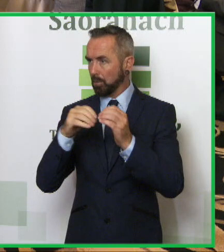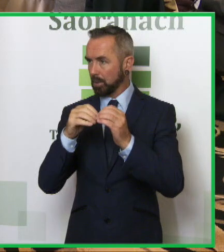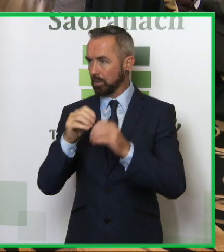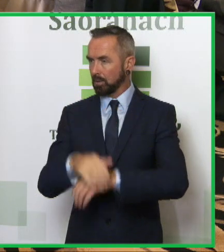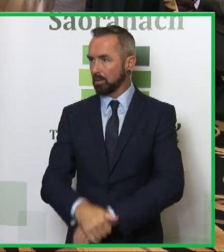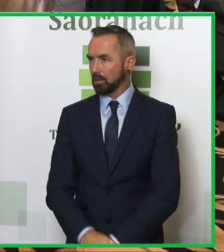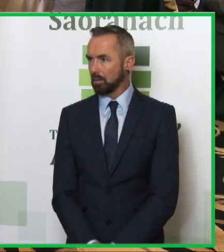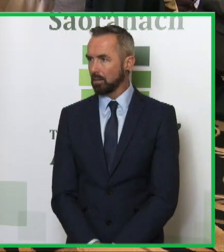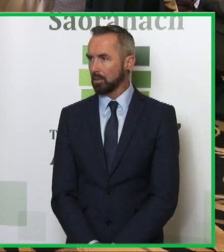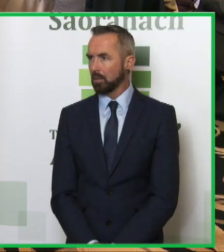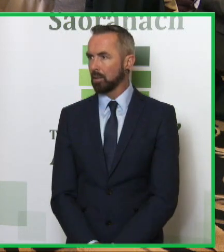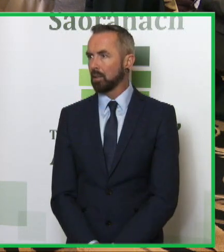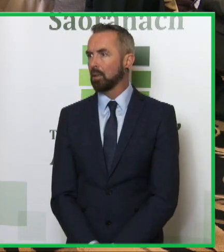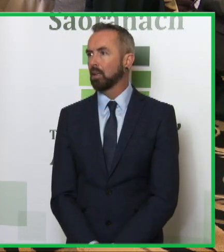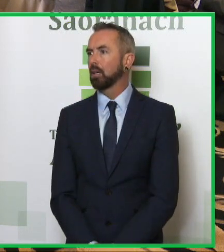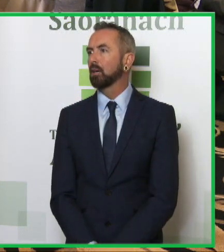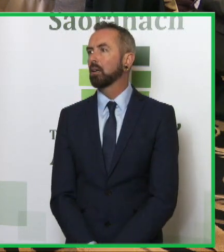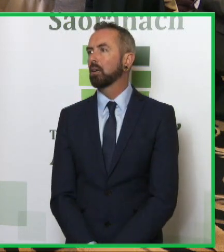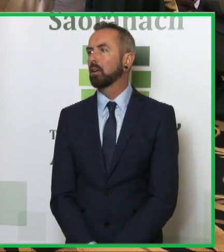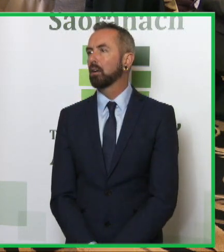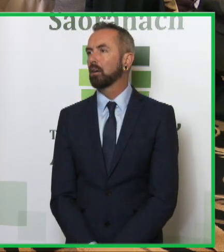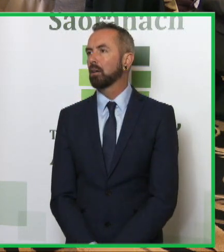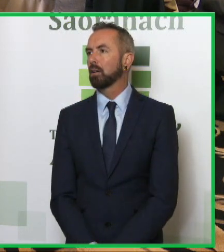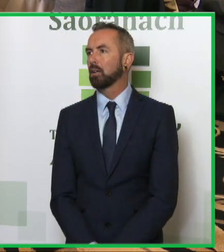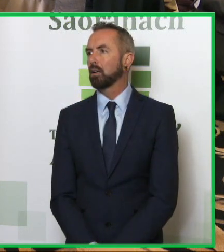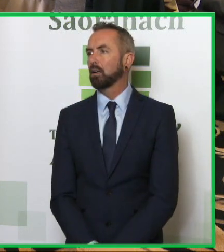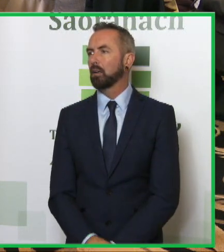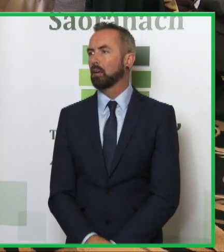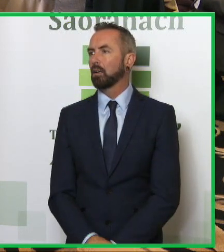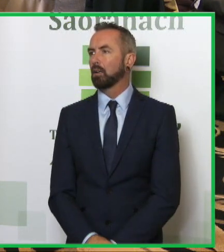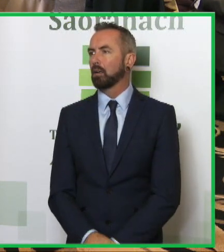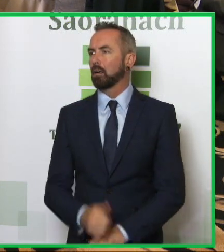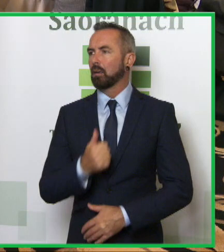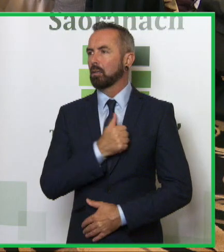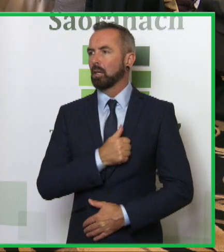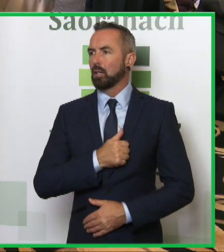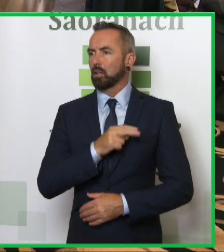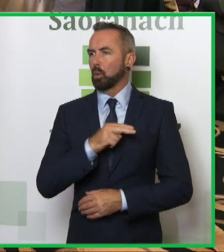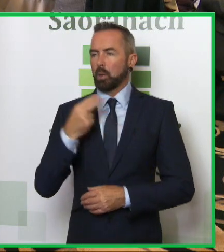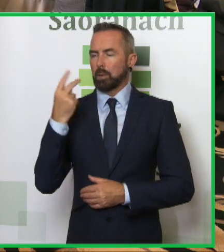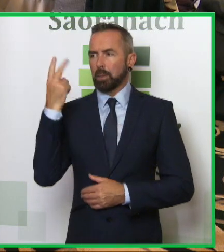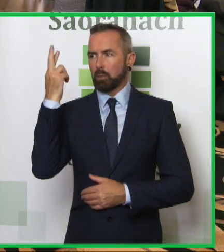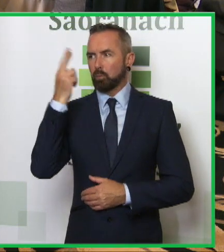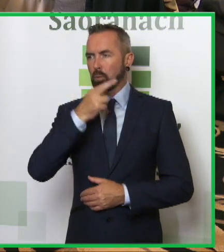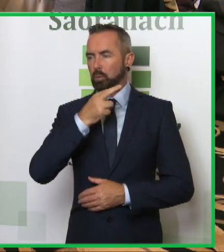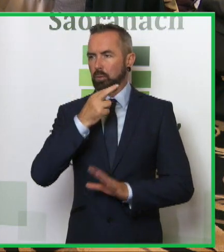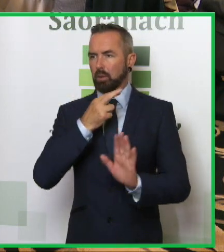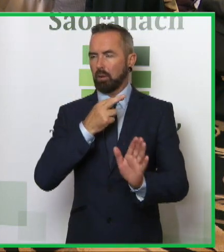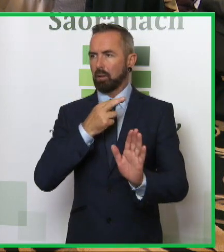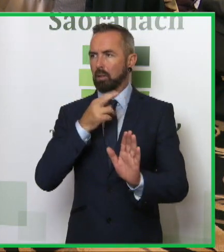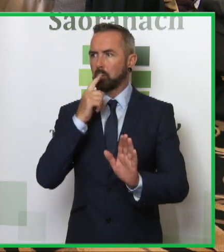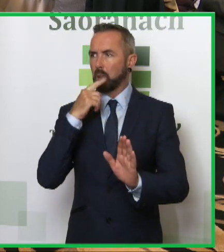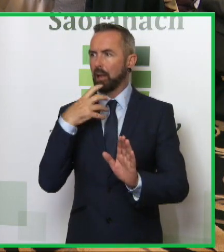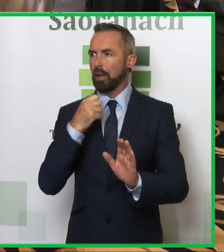No? Okay, and then... Sorry, Paul and Cahill, I didn't want to be rude, and just I